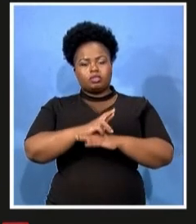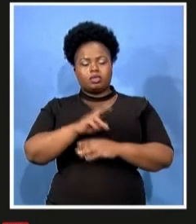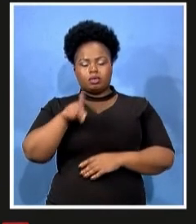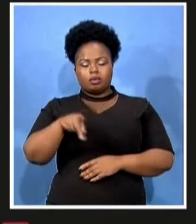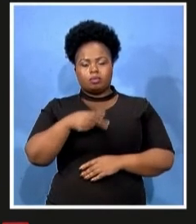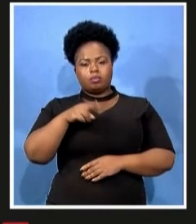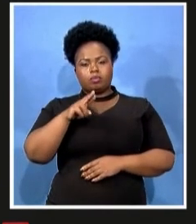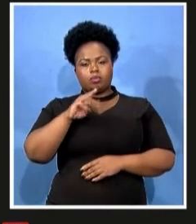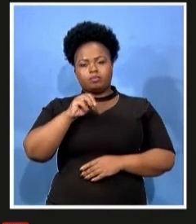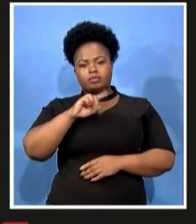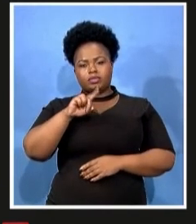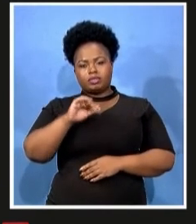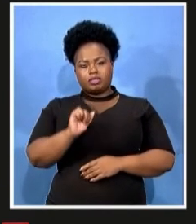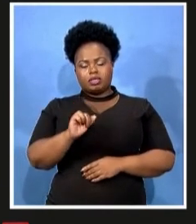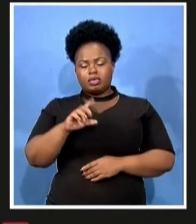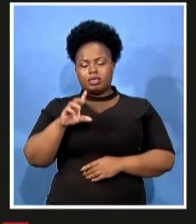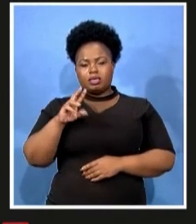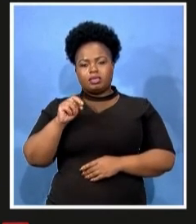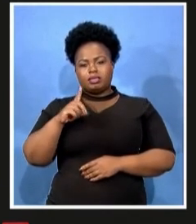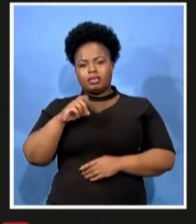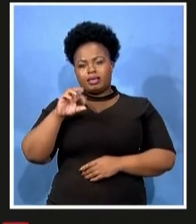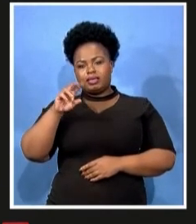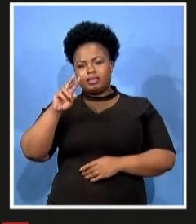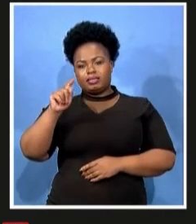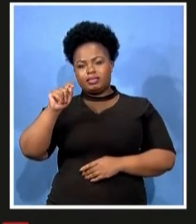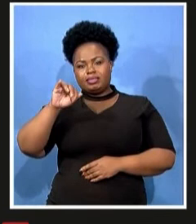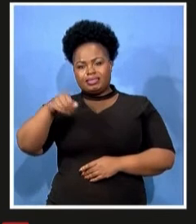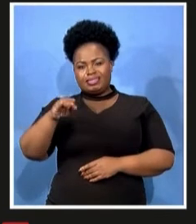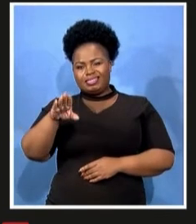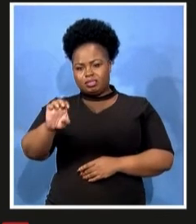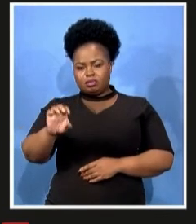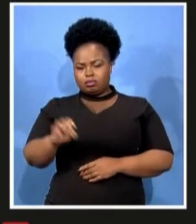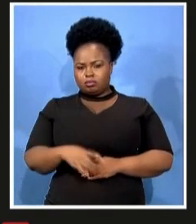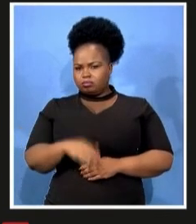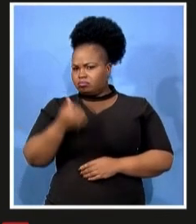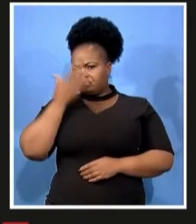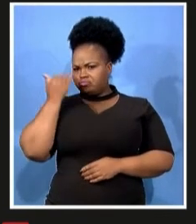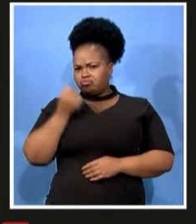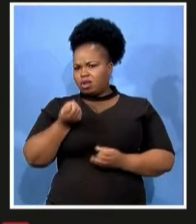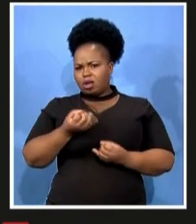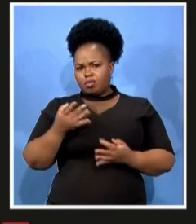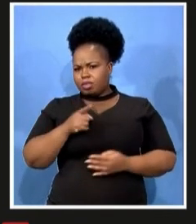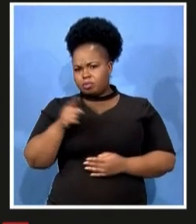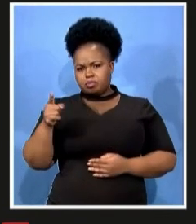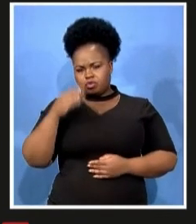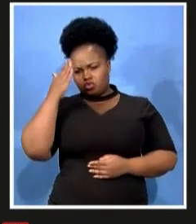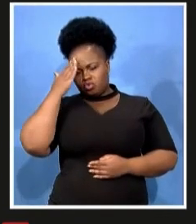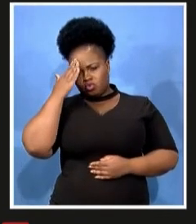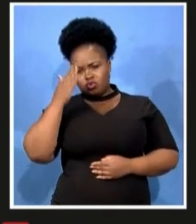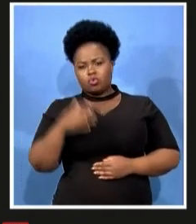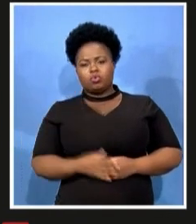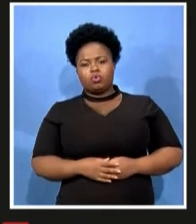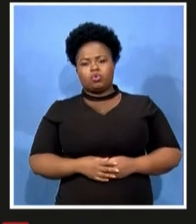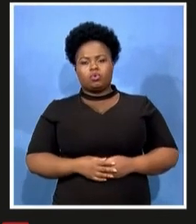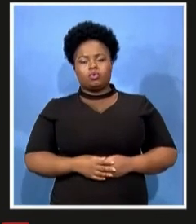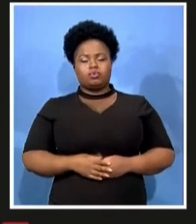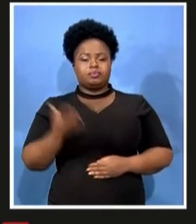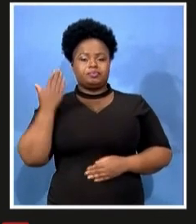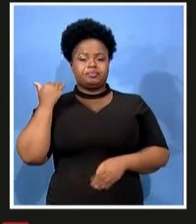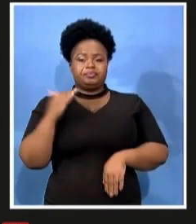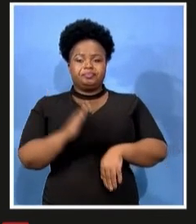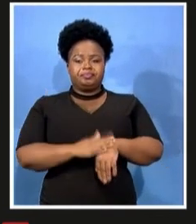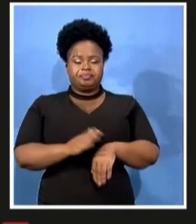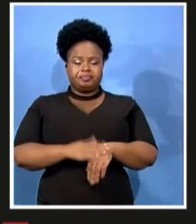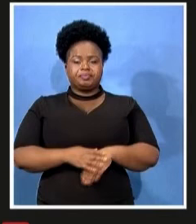I don't know how many of you would probably know that the last time there was a cluster